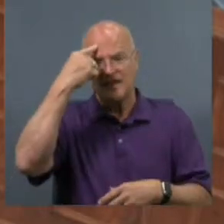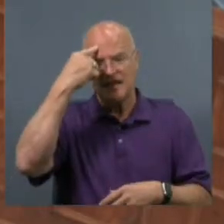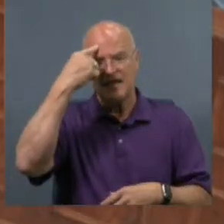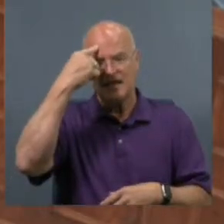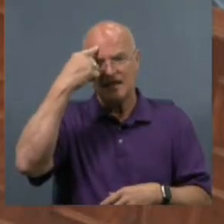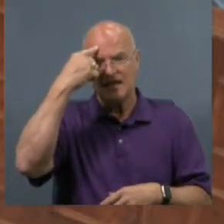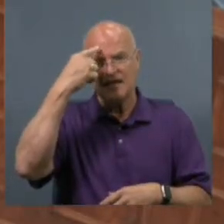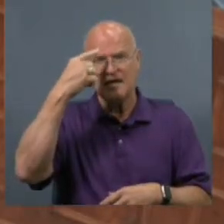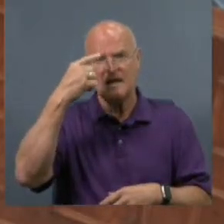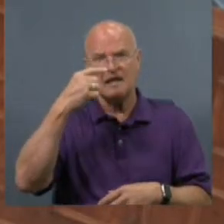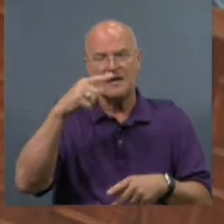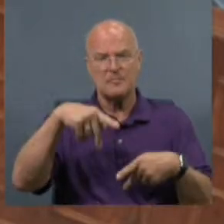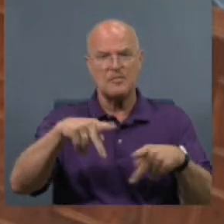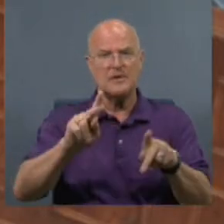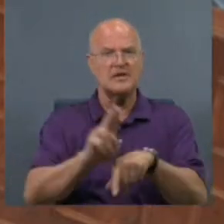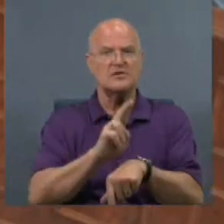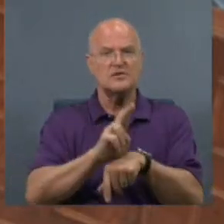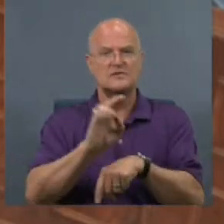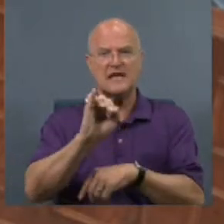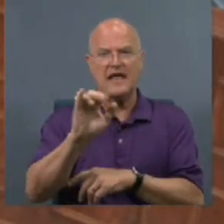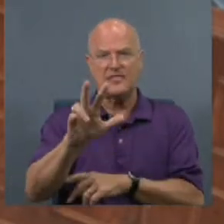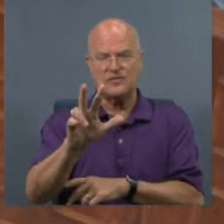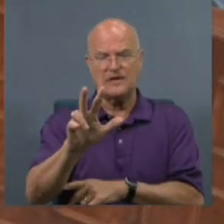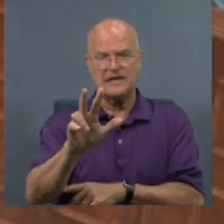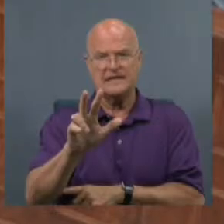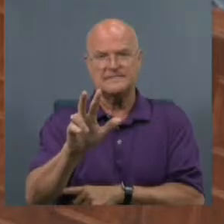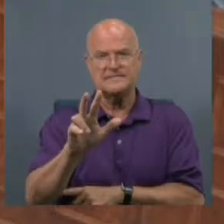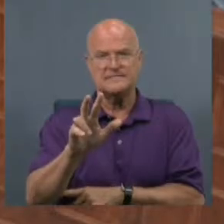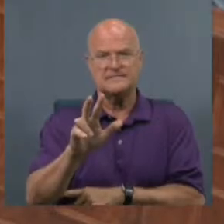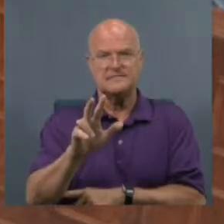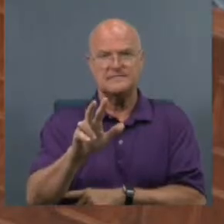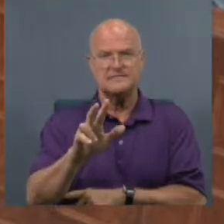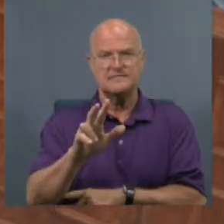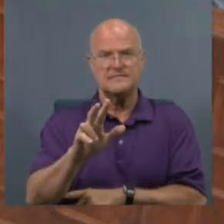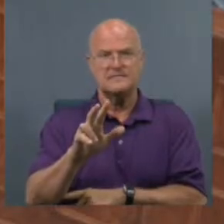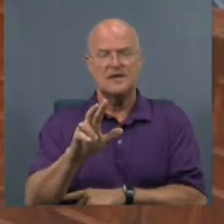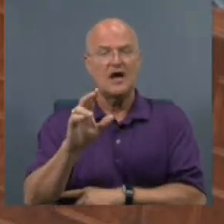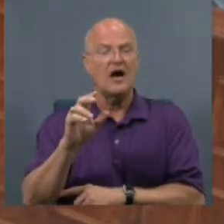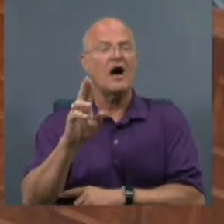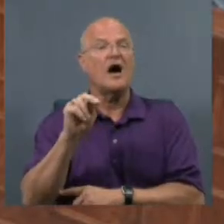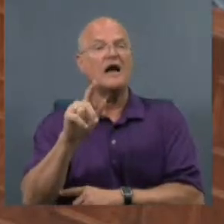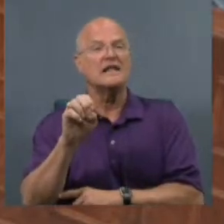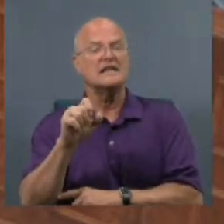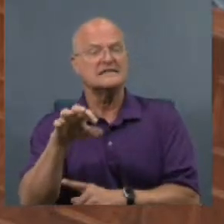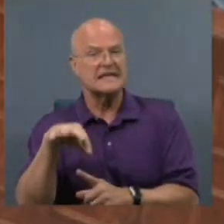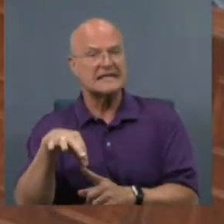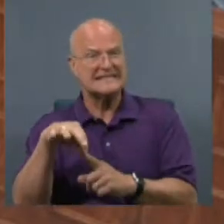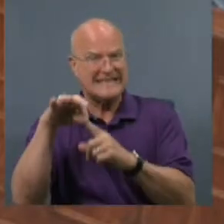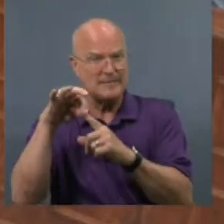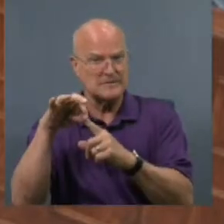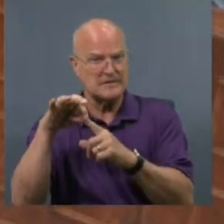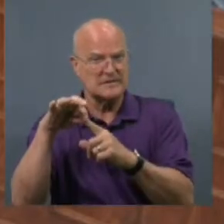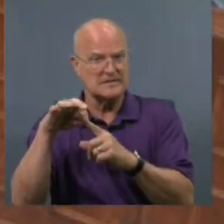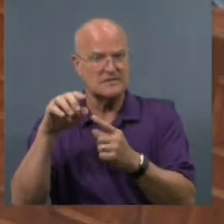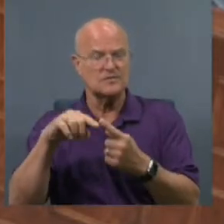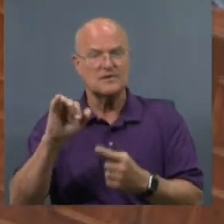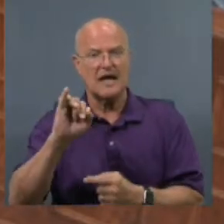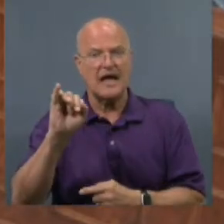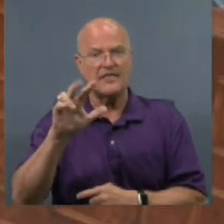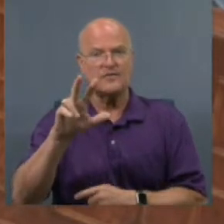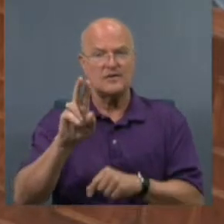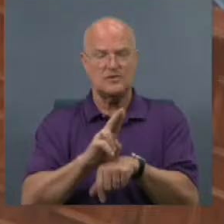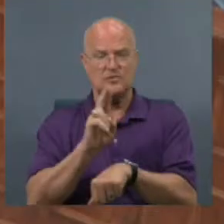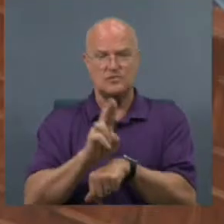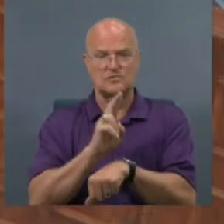there's permitted uses in Okay. I3 and Unless they had exceptions, if they had any exceptions to an I3